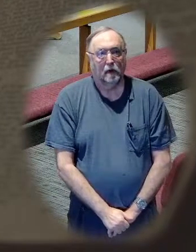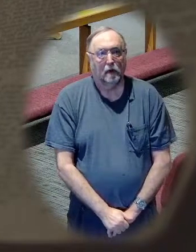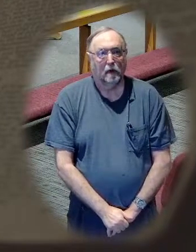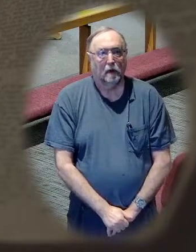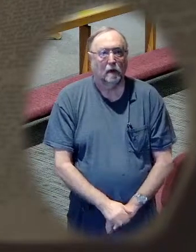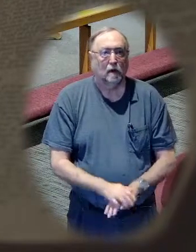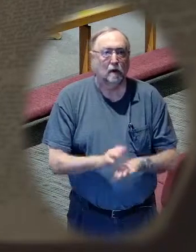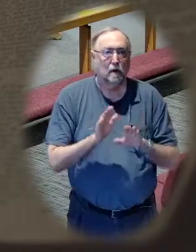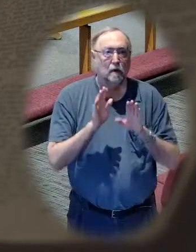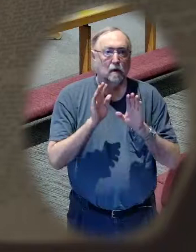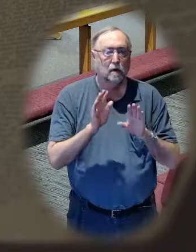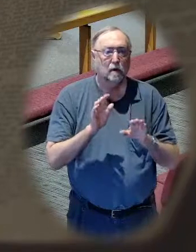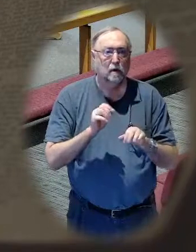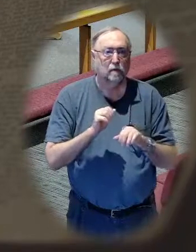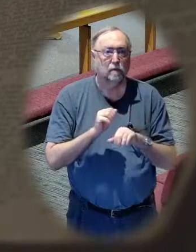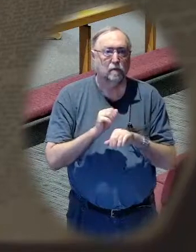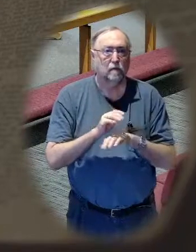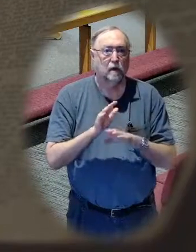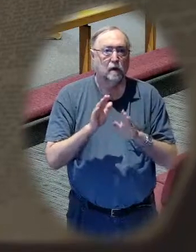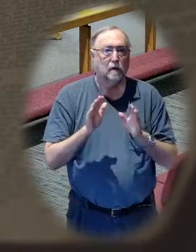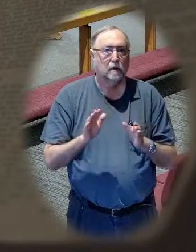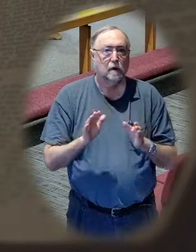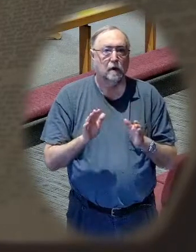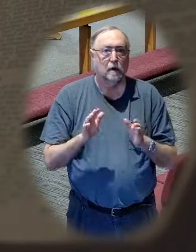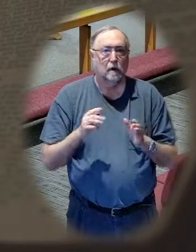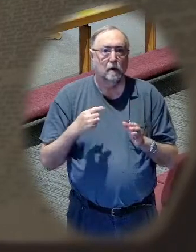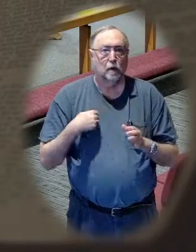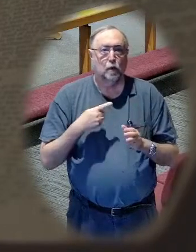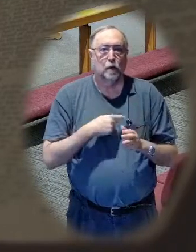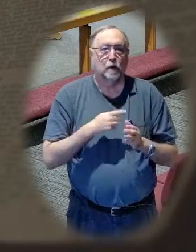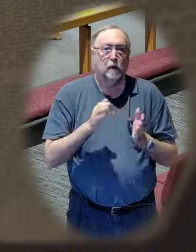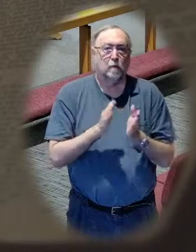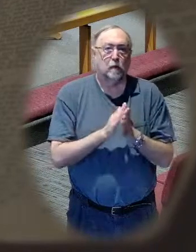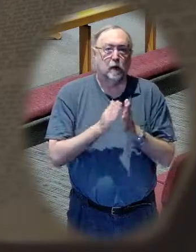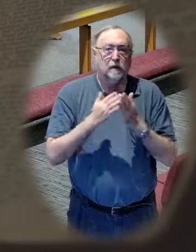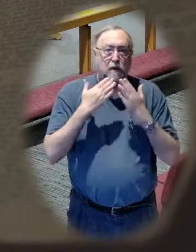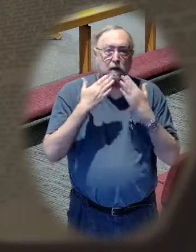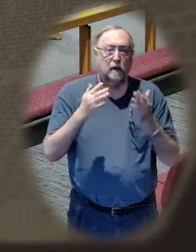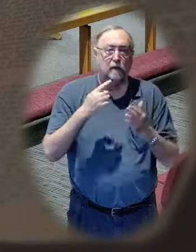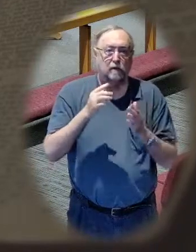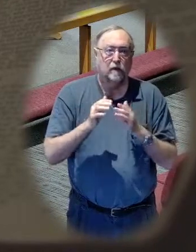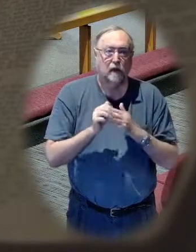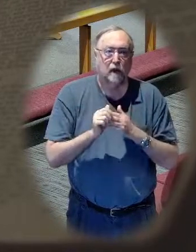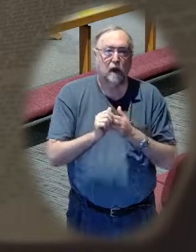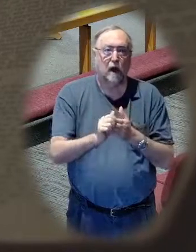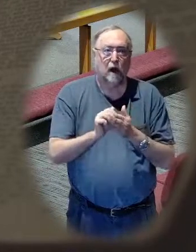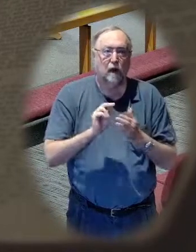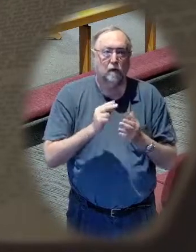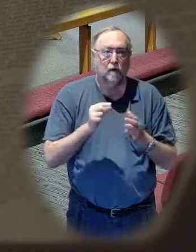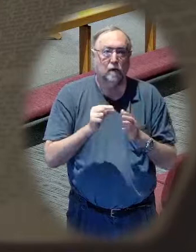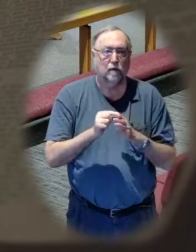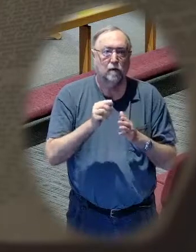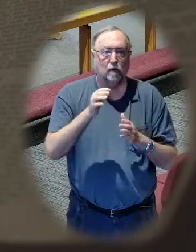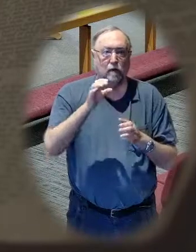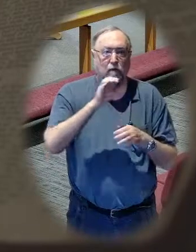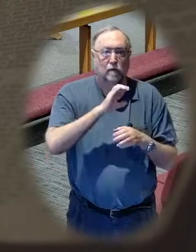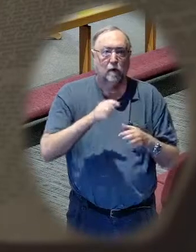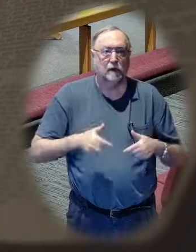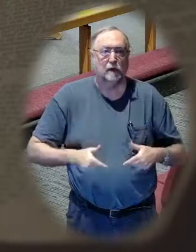Wonderful Counselor, we praise and thank You for guiding us with the Word of Christ, a Word that dwells richly in